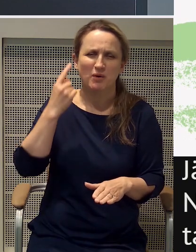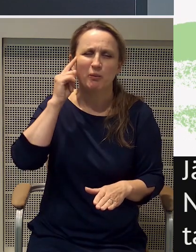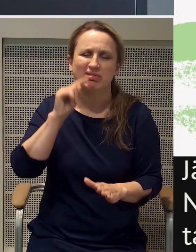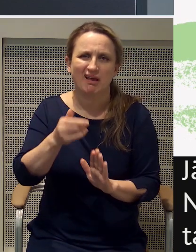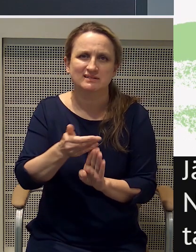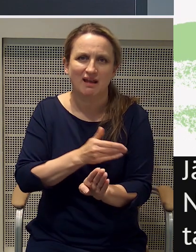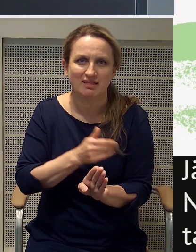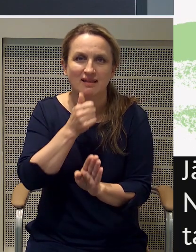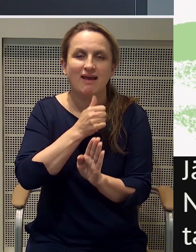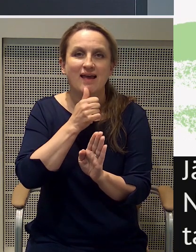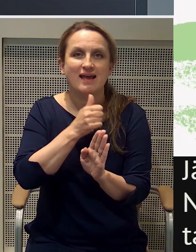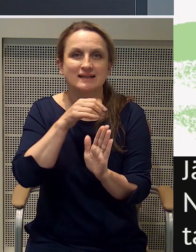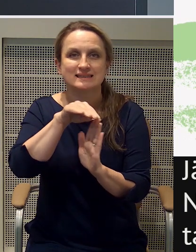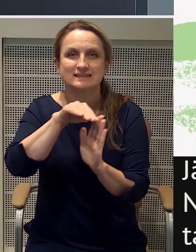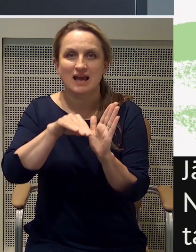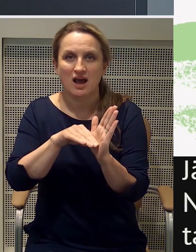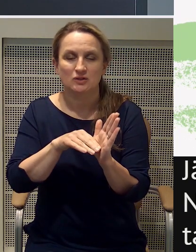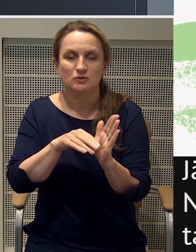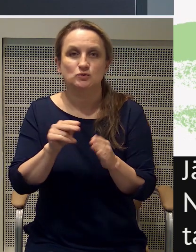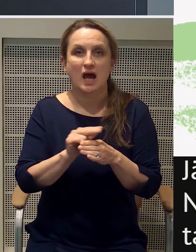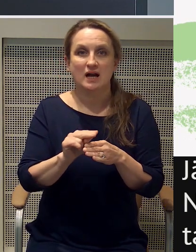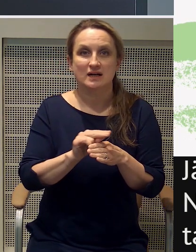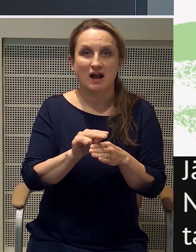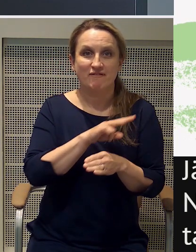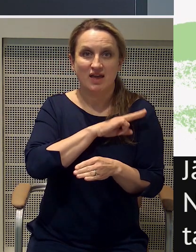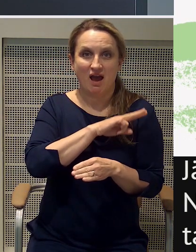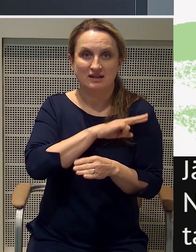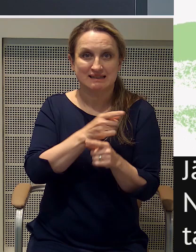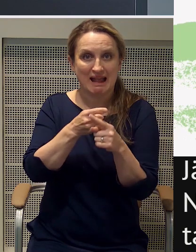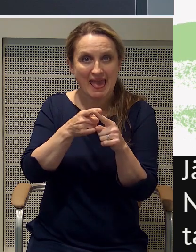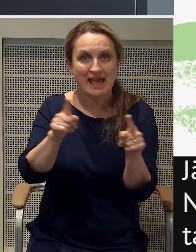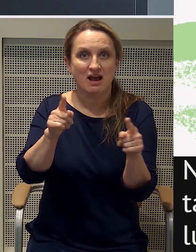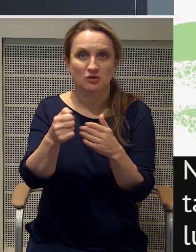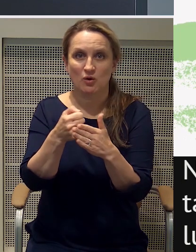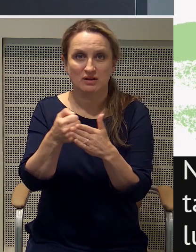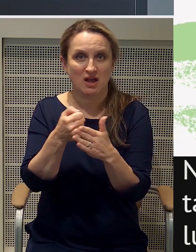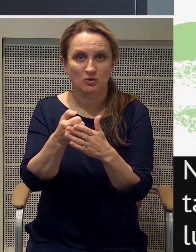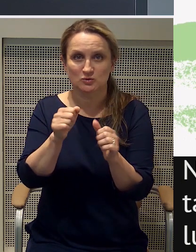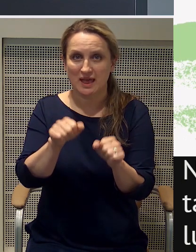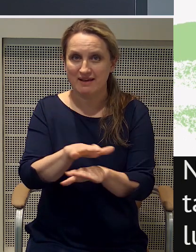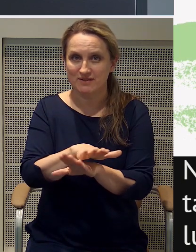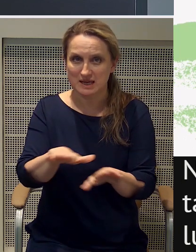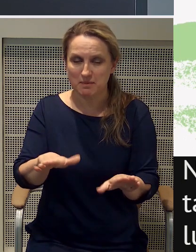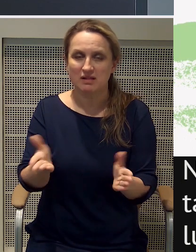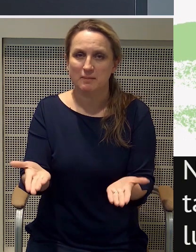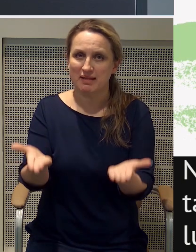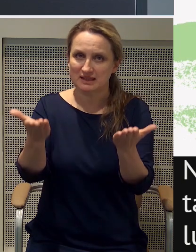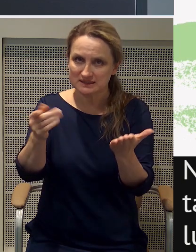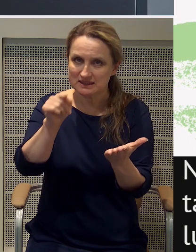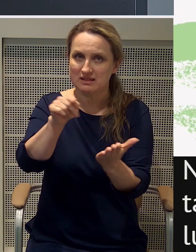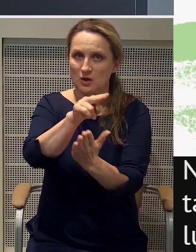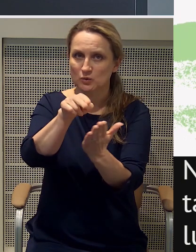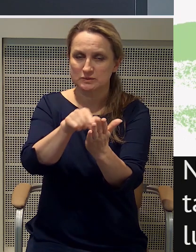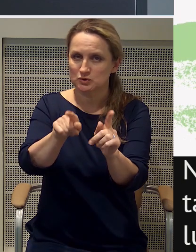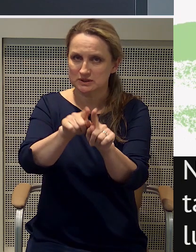that I would get a negative response from the health insurance fund. Our